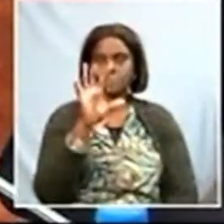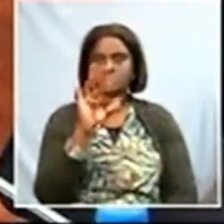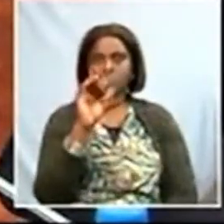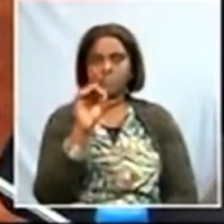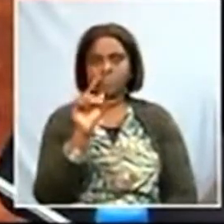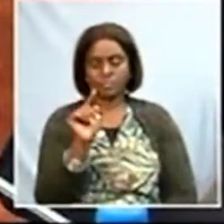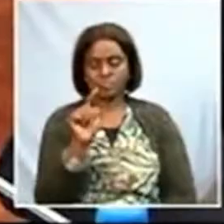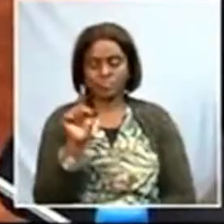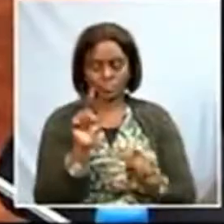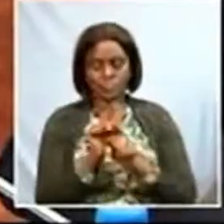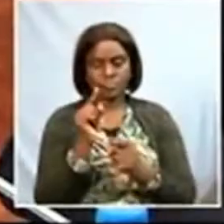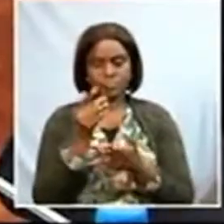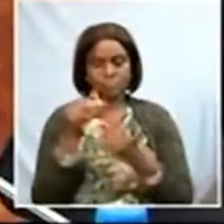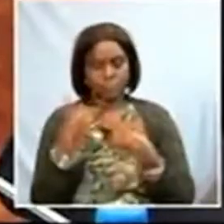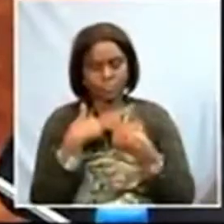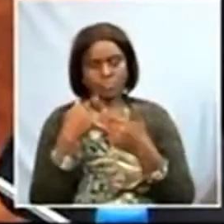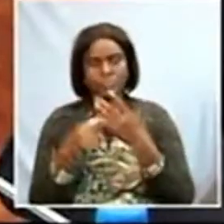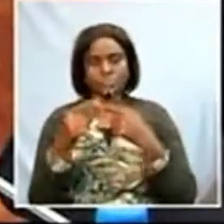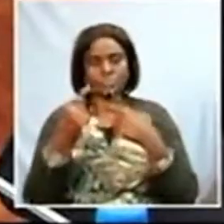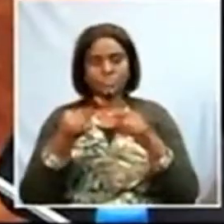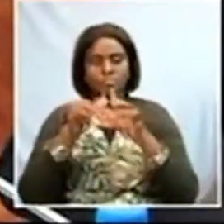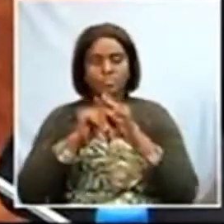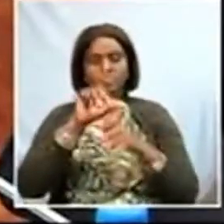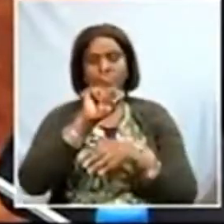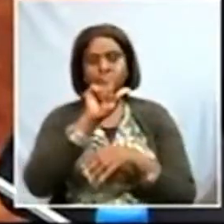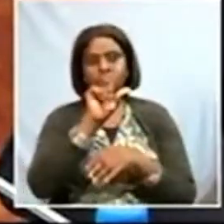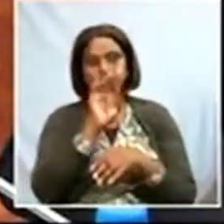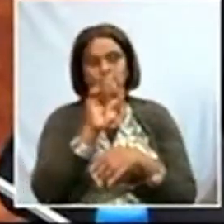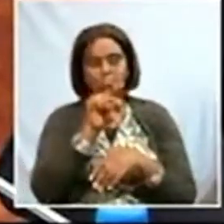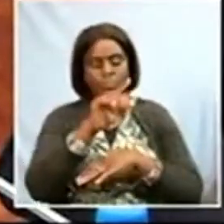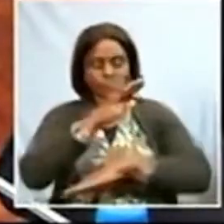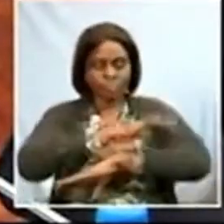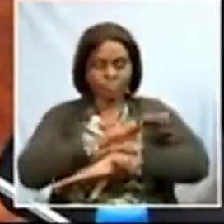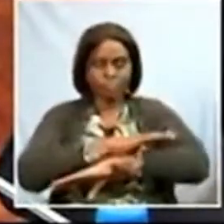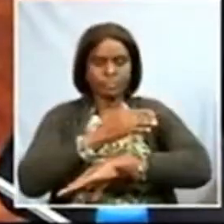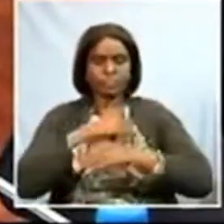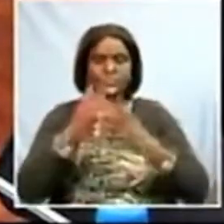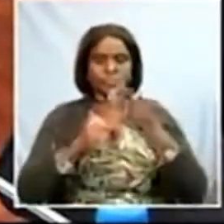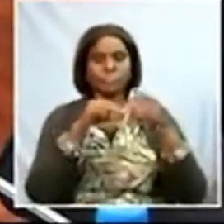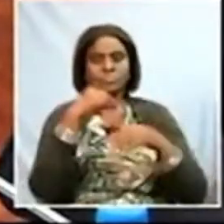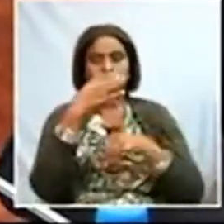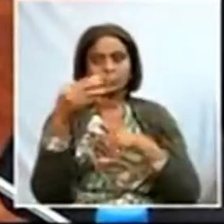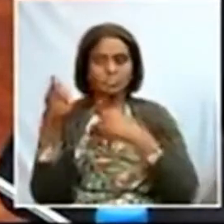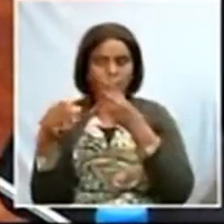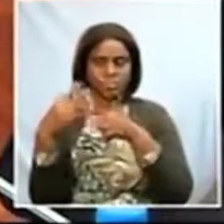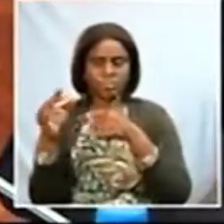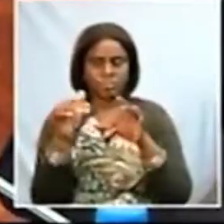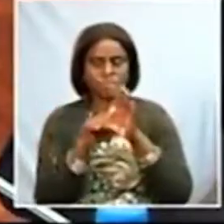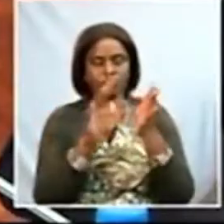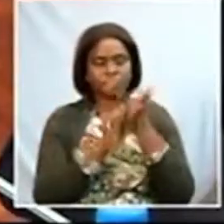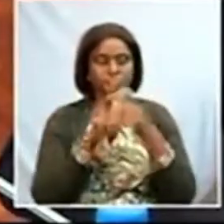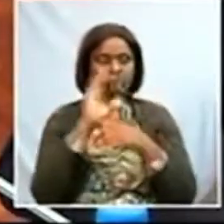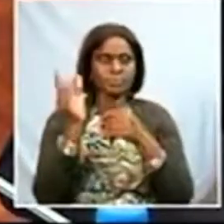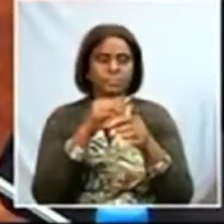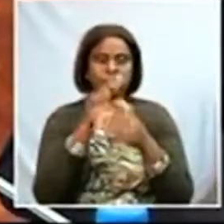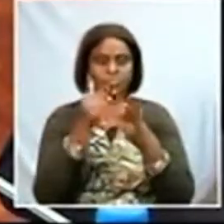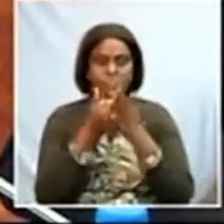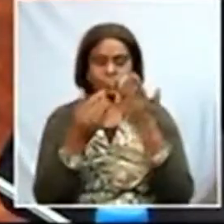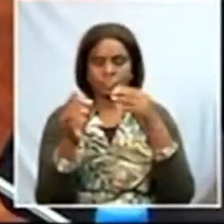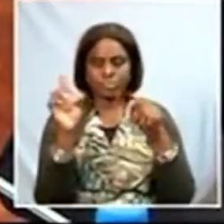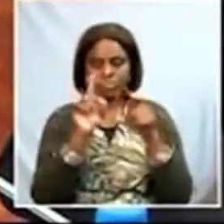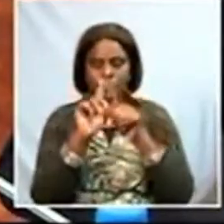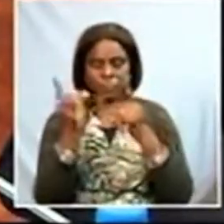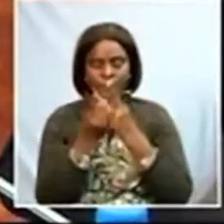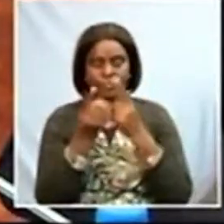2,990 was procured in 2024. The desks have since been distributed to the schools across the district. See